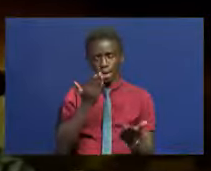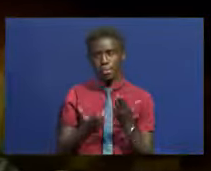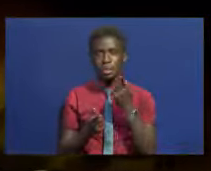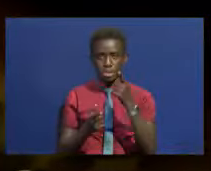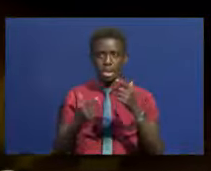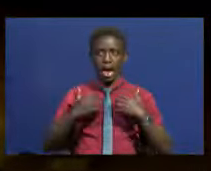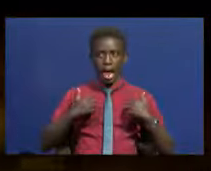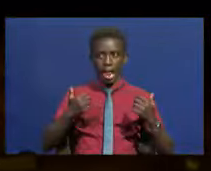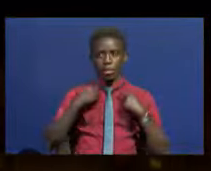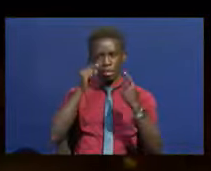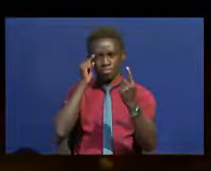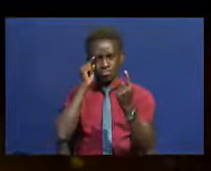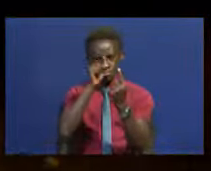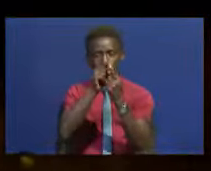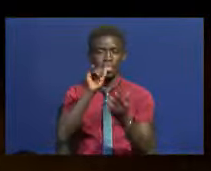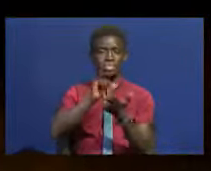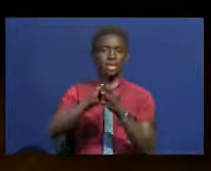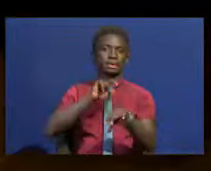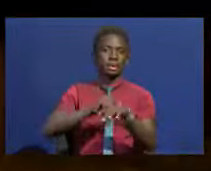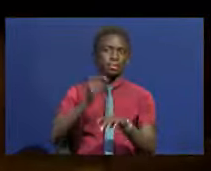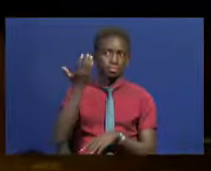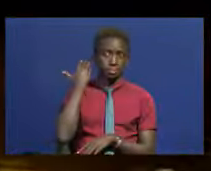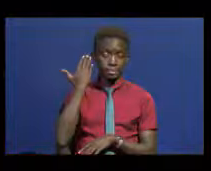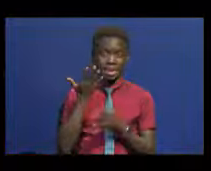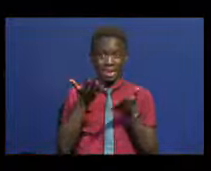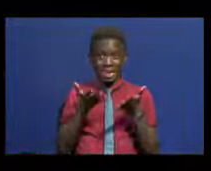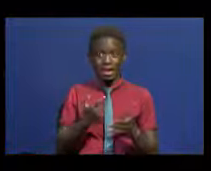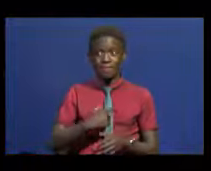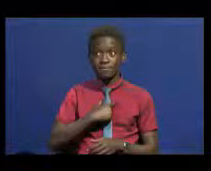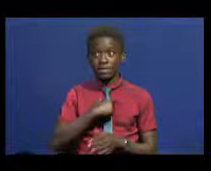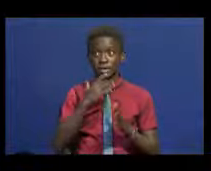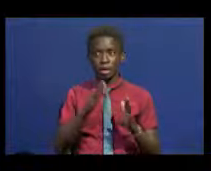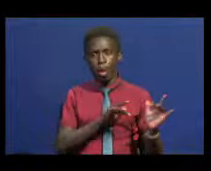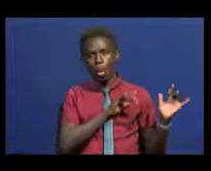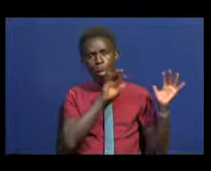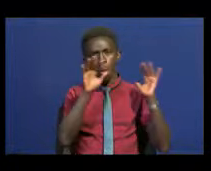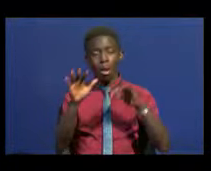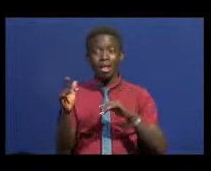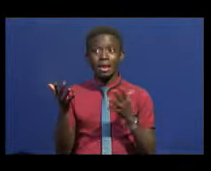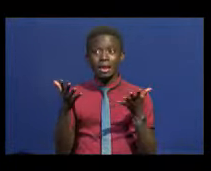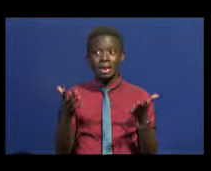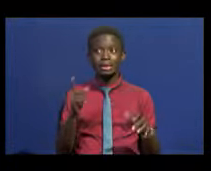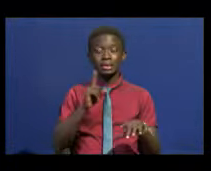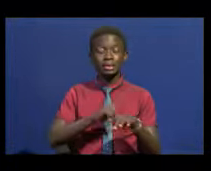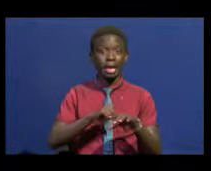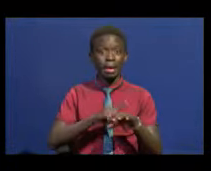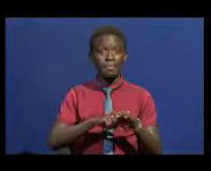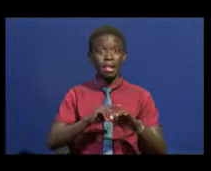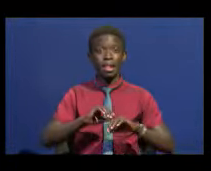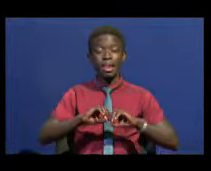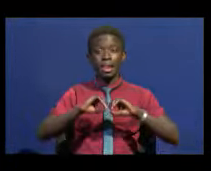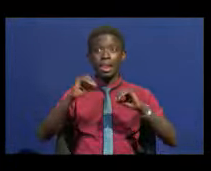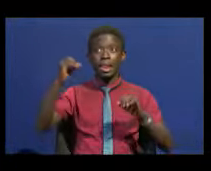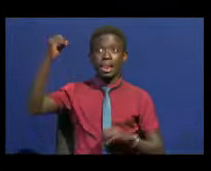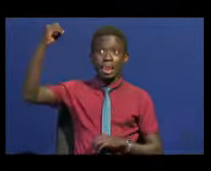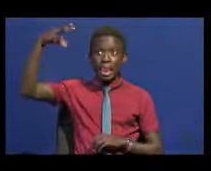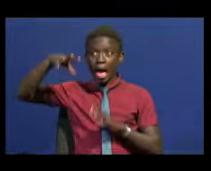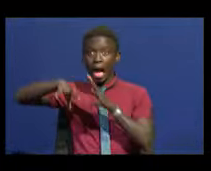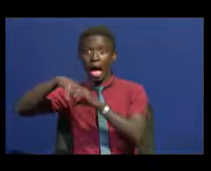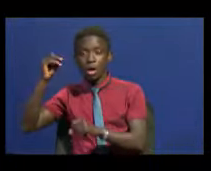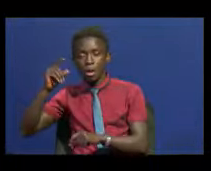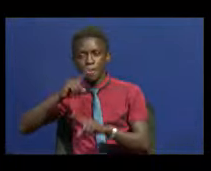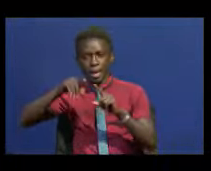caves also offer a sense of adventure for visitors. Even in daylight, darkness cloaks the interiors, adding a mysterious and